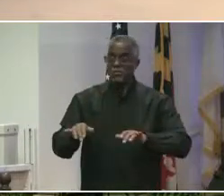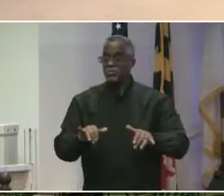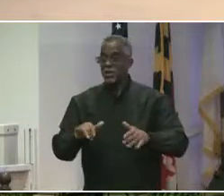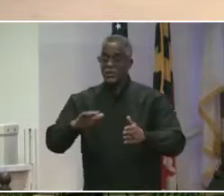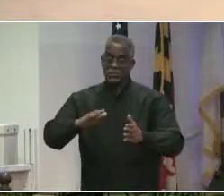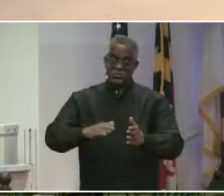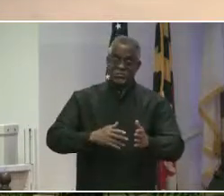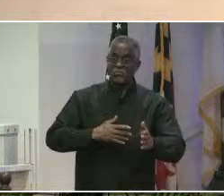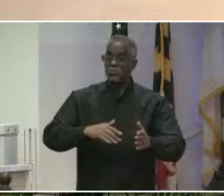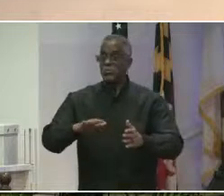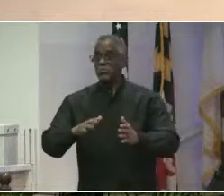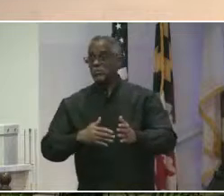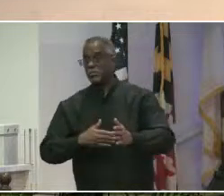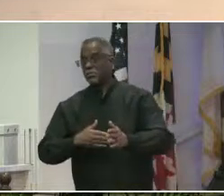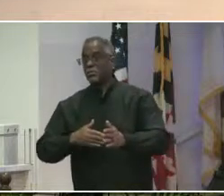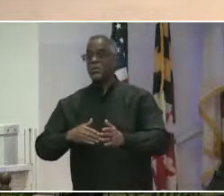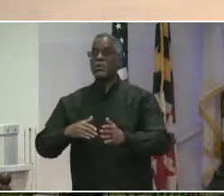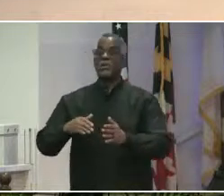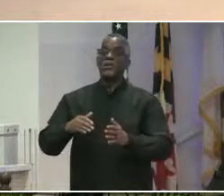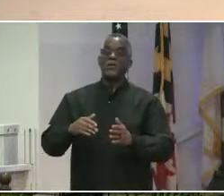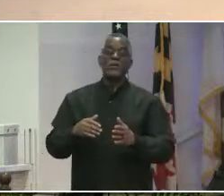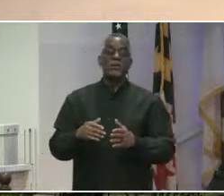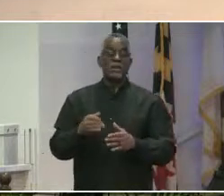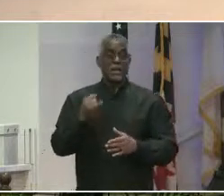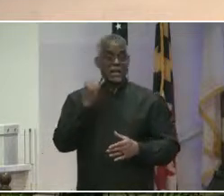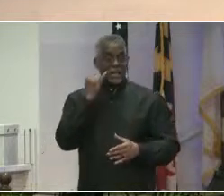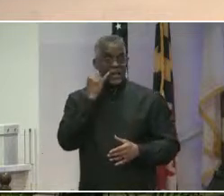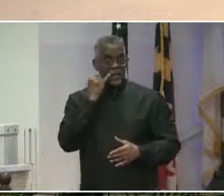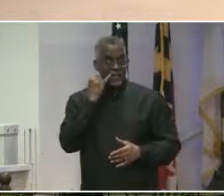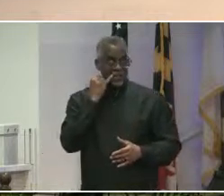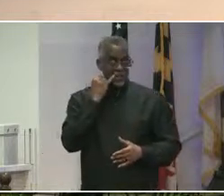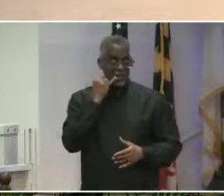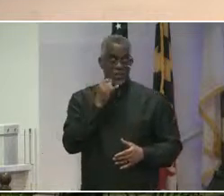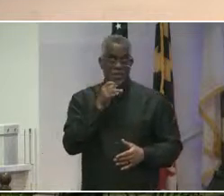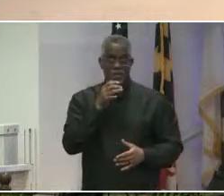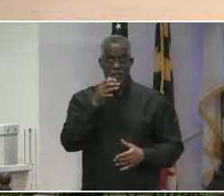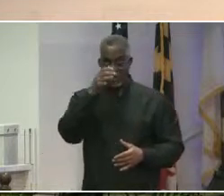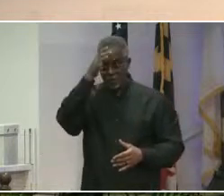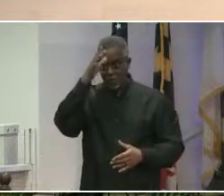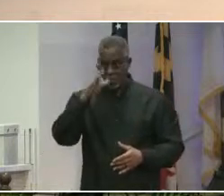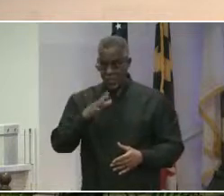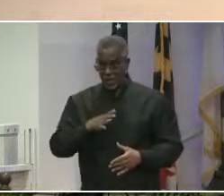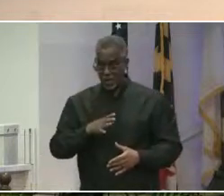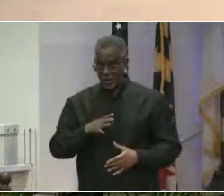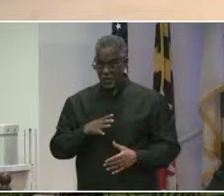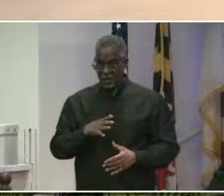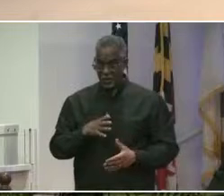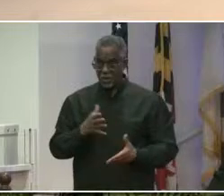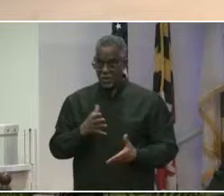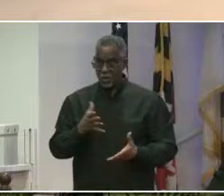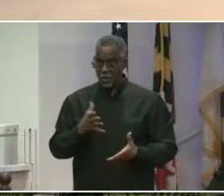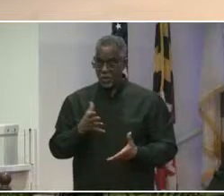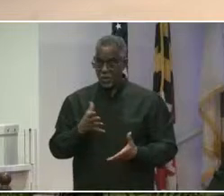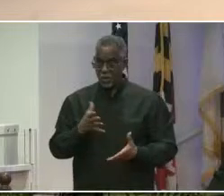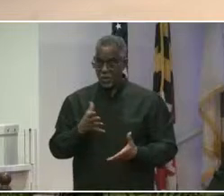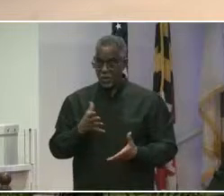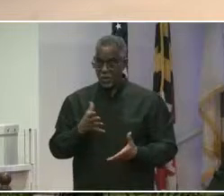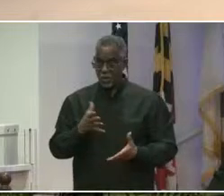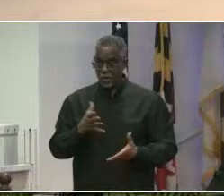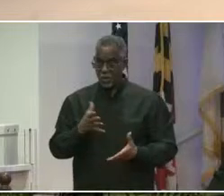one. Whether parents want to, however they sign children up. See, I already talked to Mika.